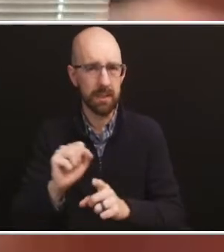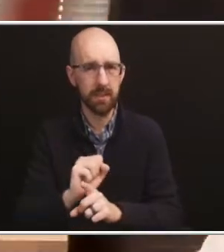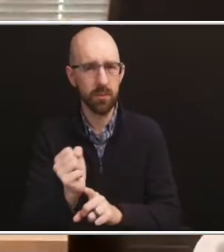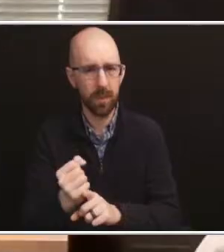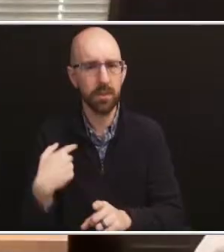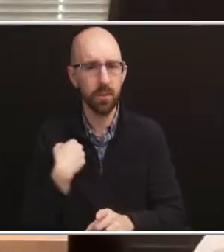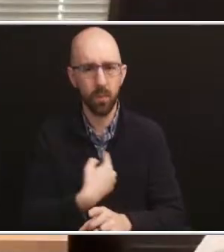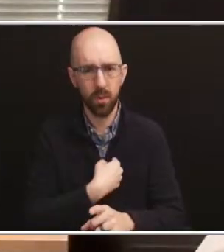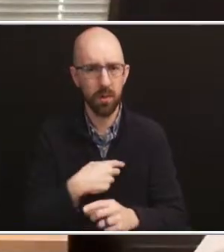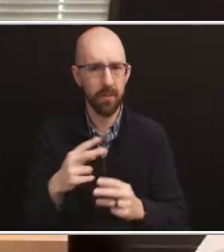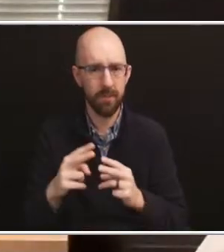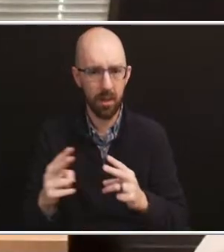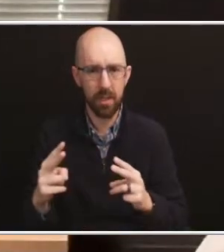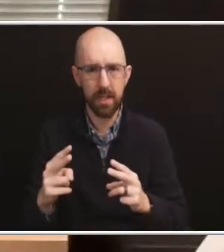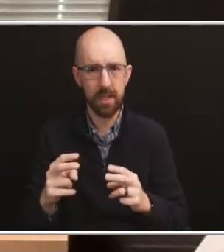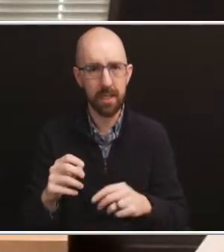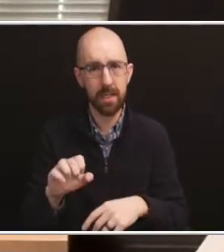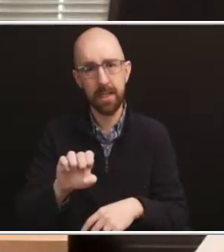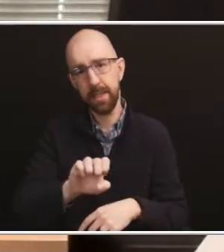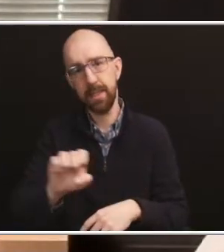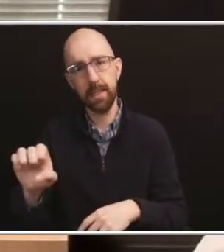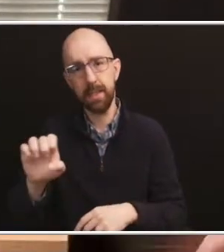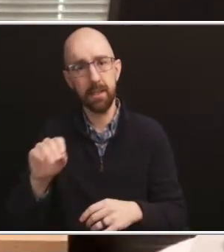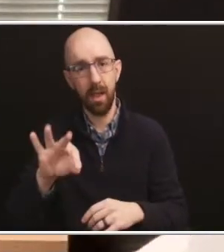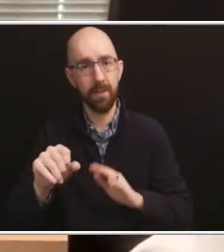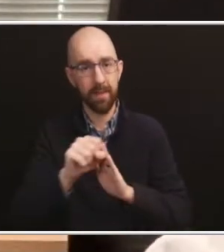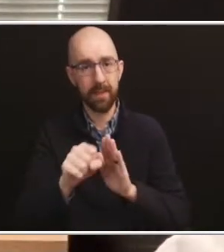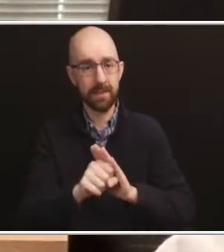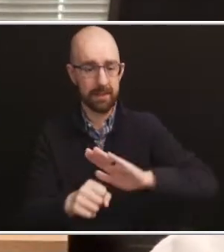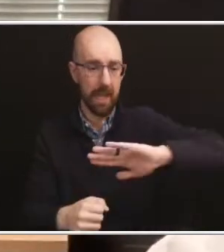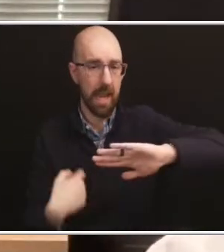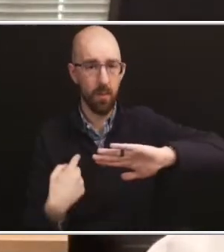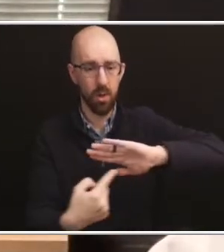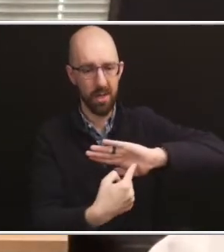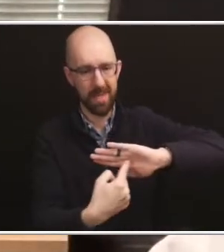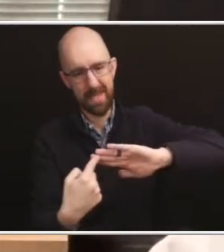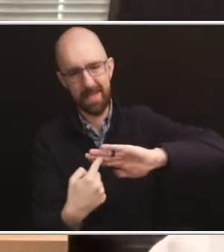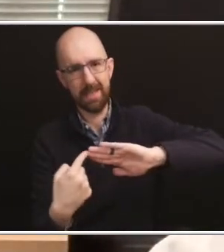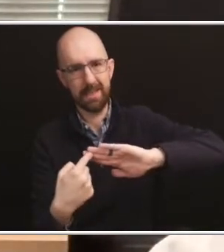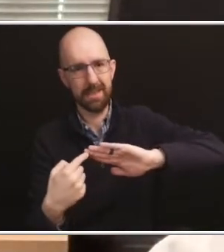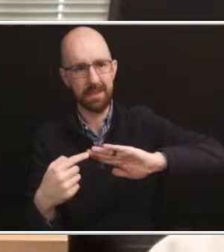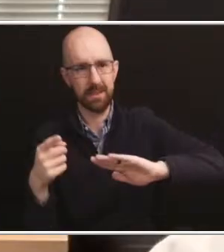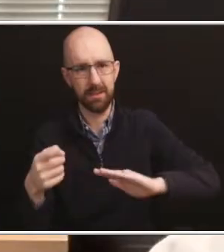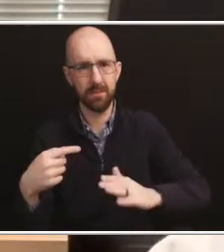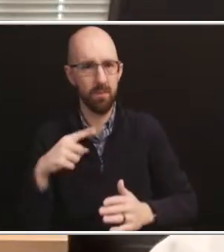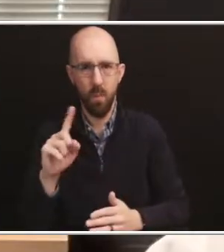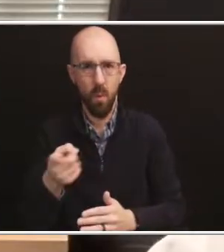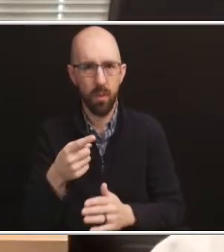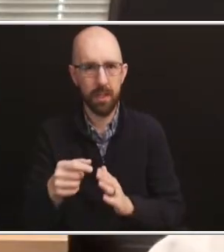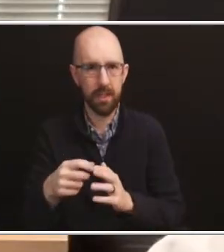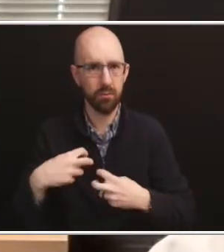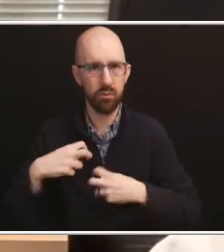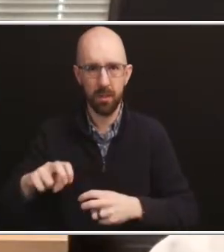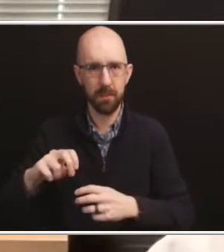at the very, east side of this state, and we're the only transplant center in the entire state. And so we get